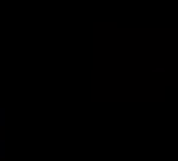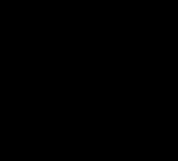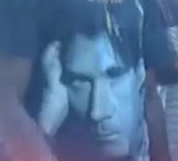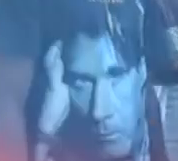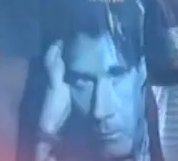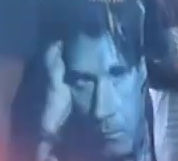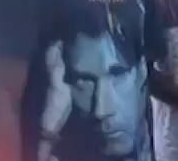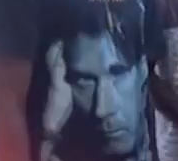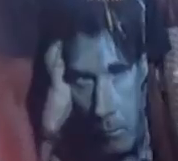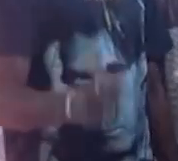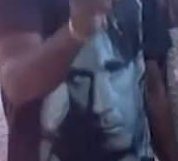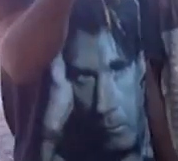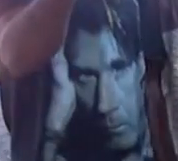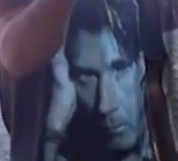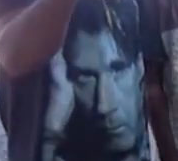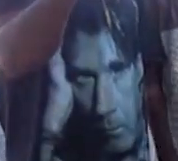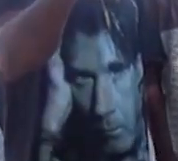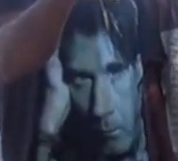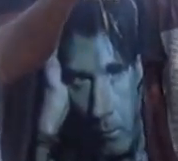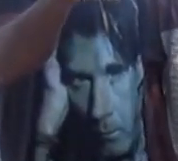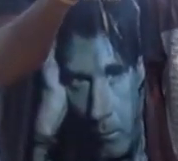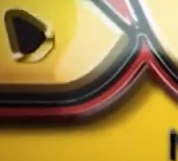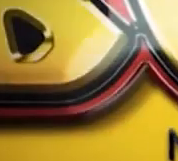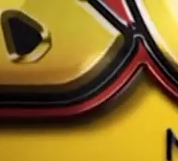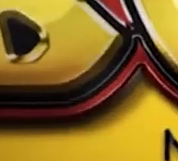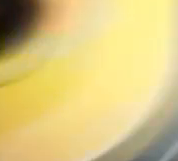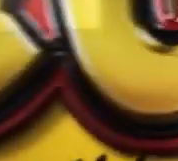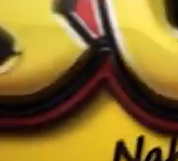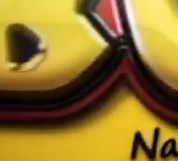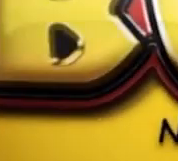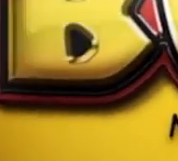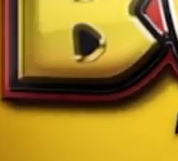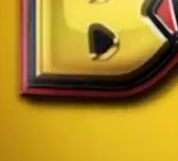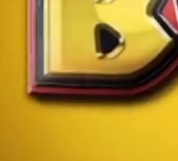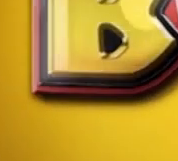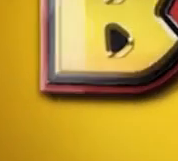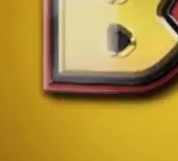Bula FM, number 2 NSR. Bula FM, number 2 NSR.